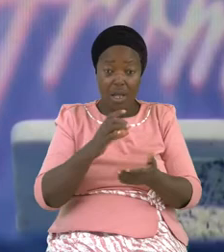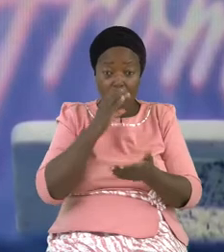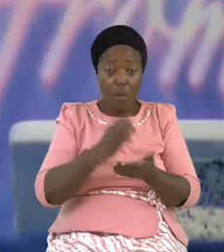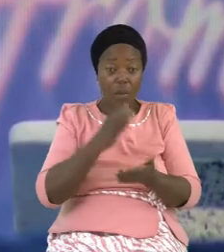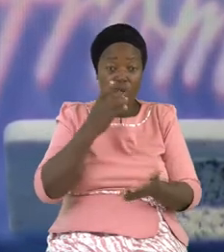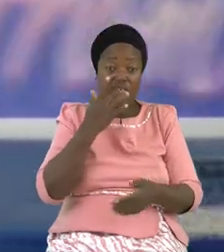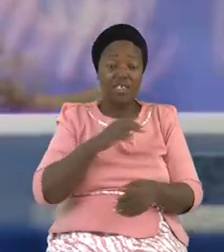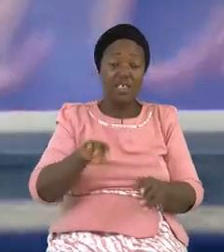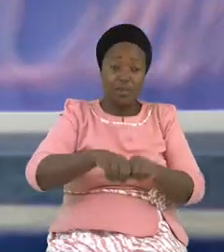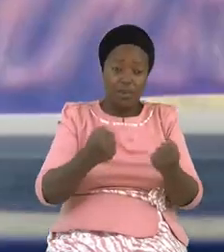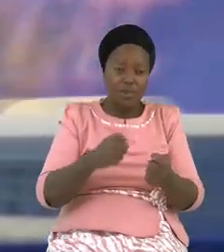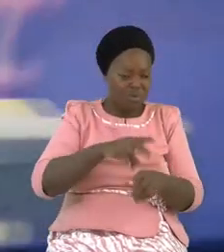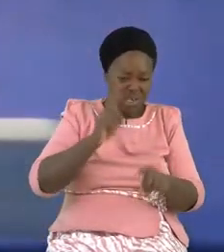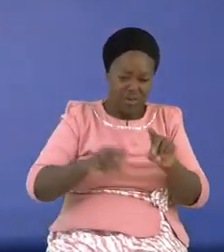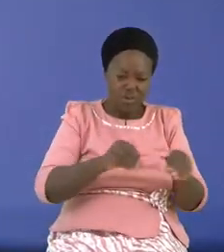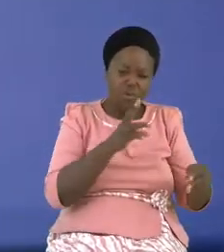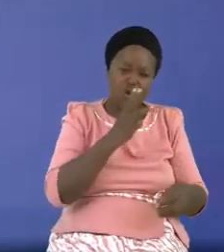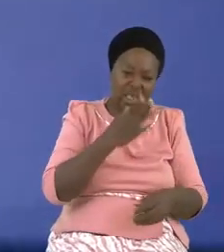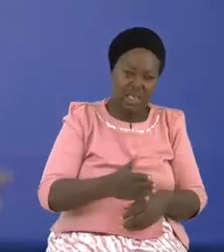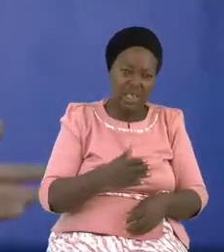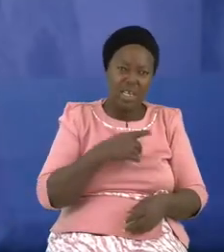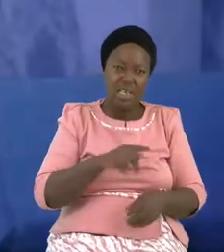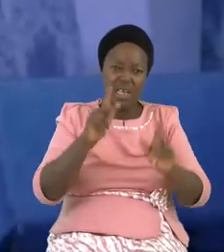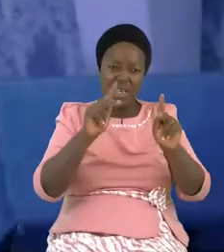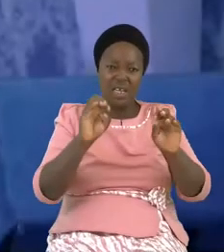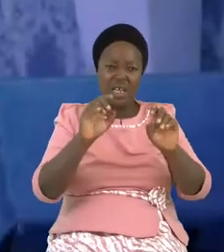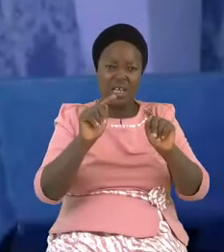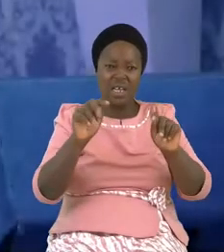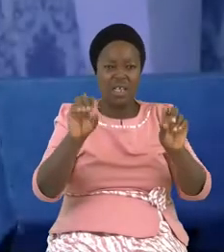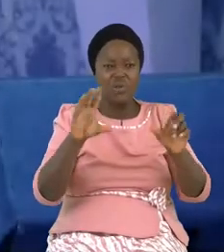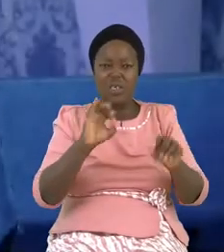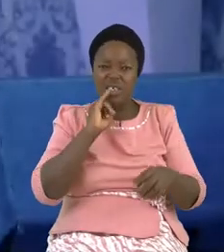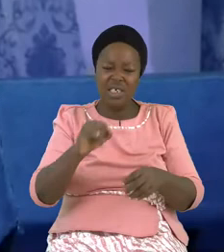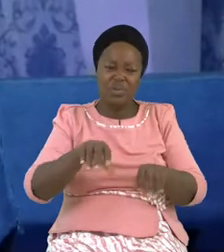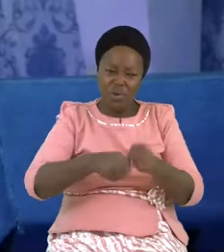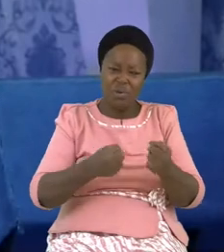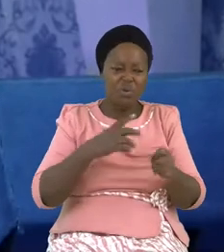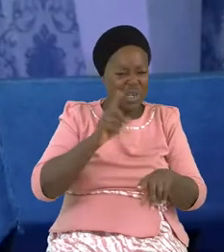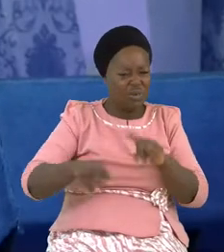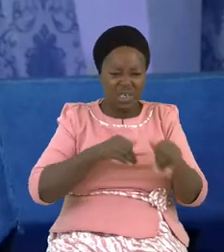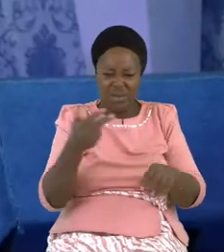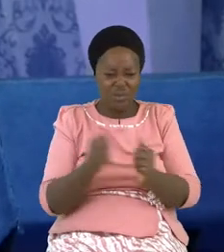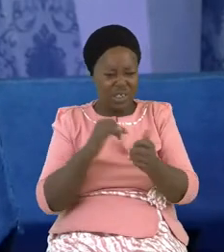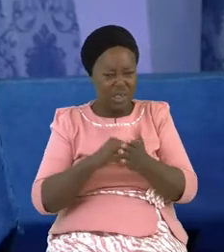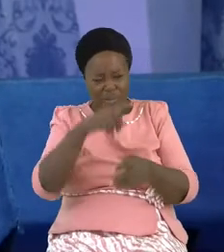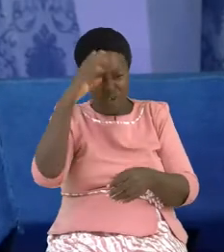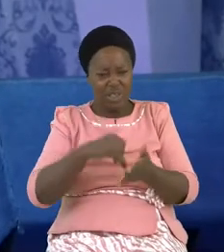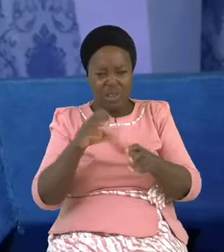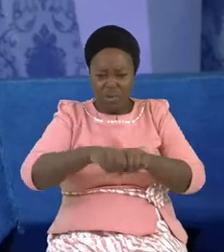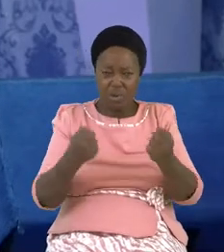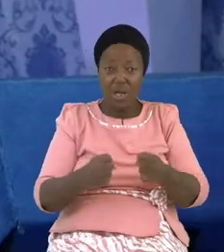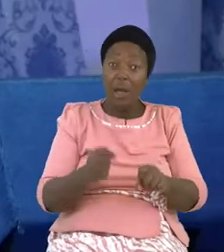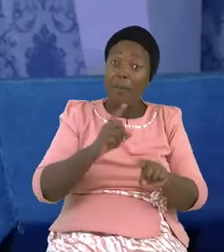broken. A kettle is broken. You cannot do anything with that kettle. It's a broken kettle. Sometimes